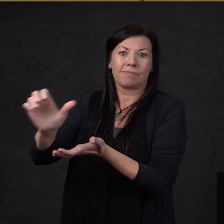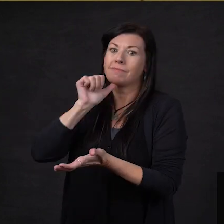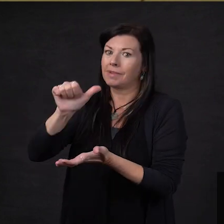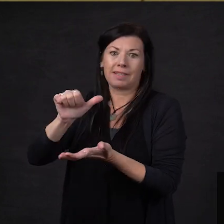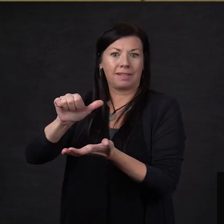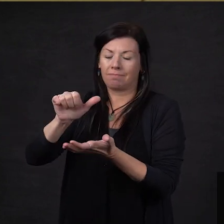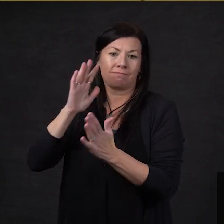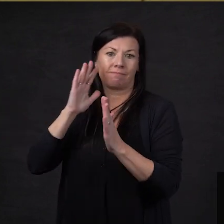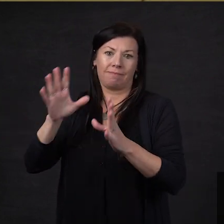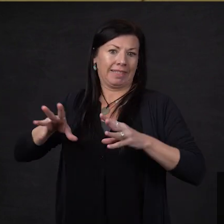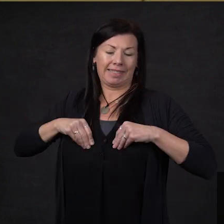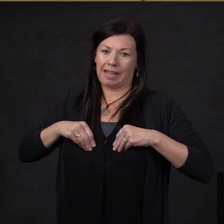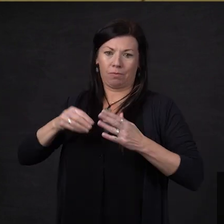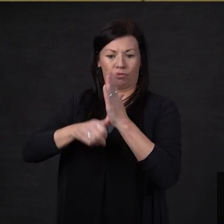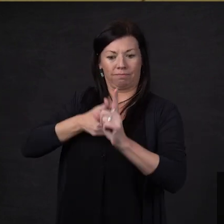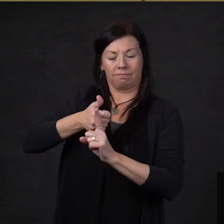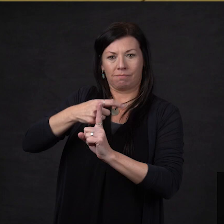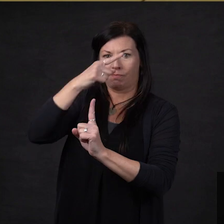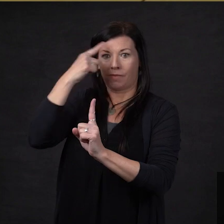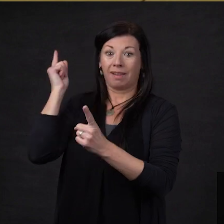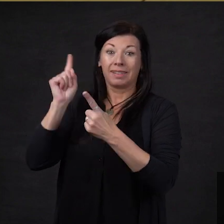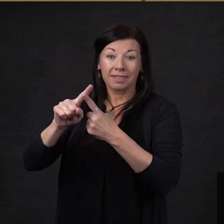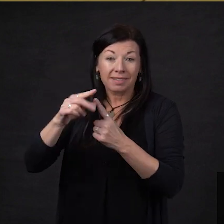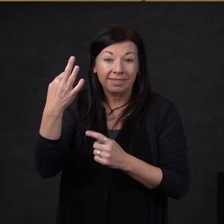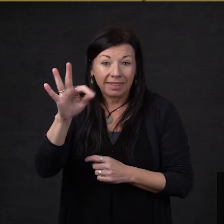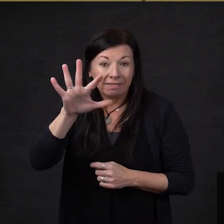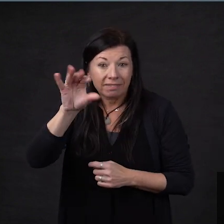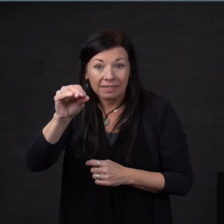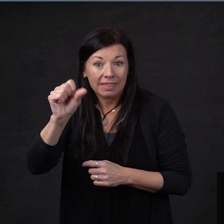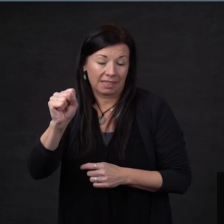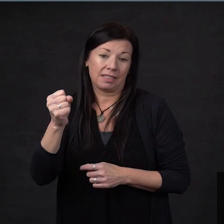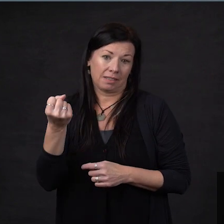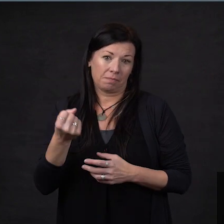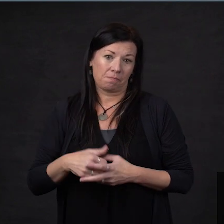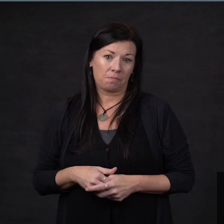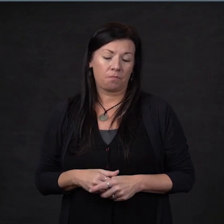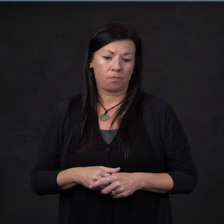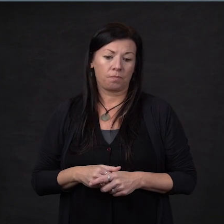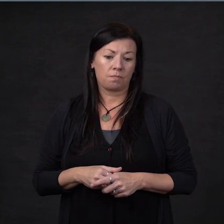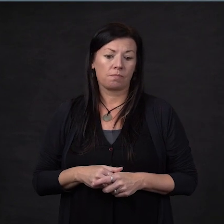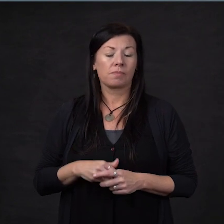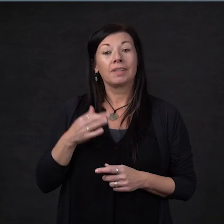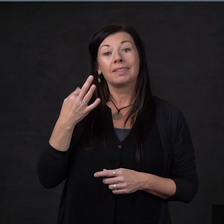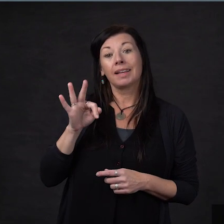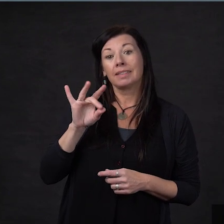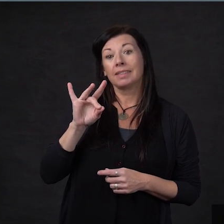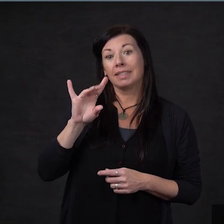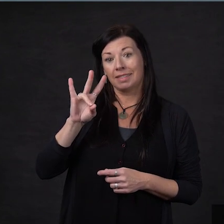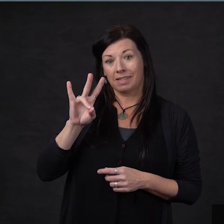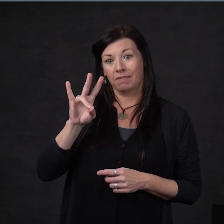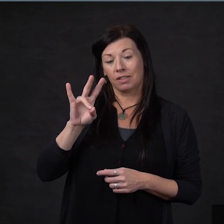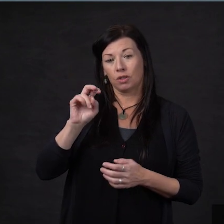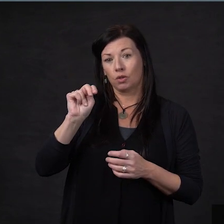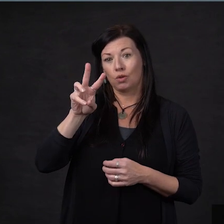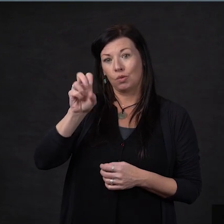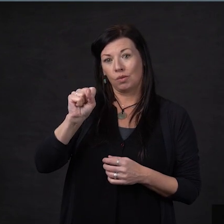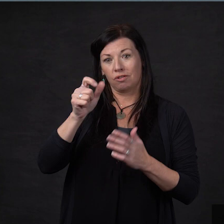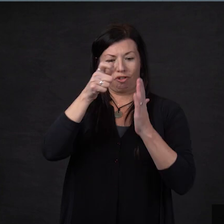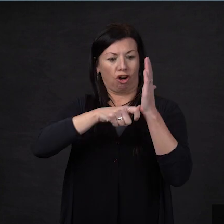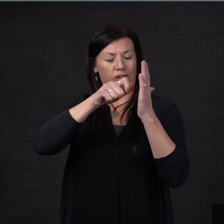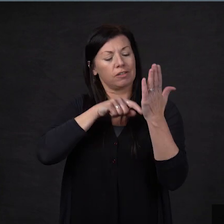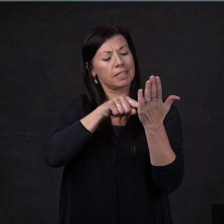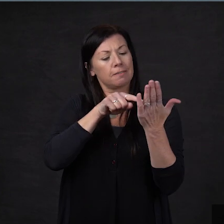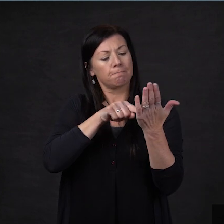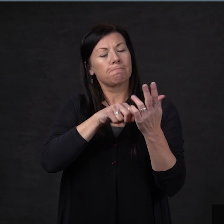did not accept students who were black until the 1950s. Color photo of Herman as an older man. Gazette news article. In a 1987 news